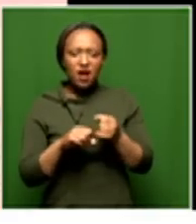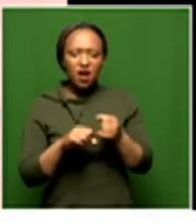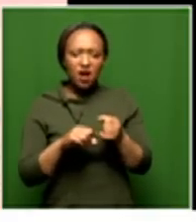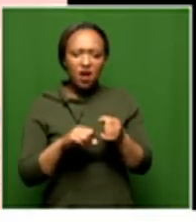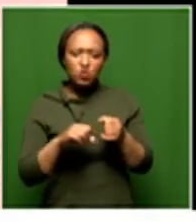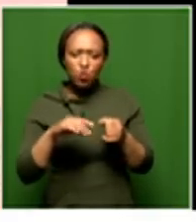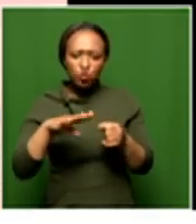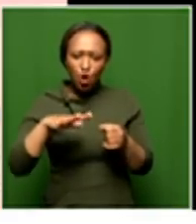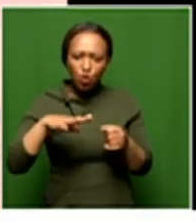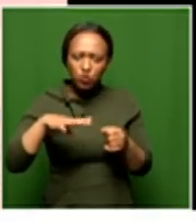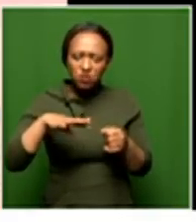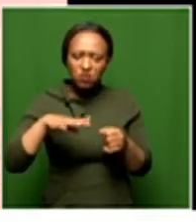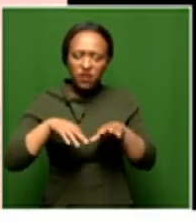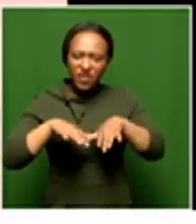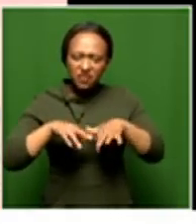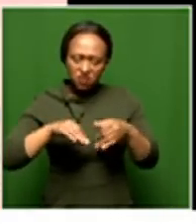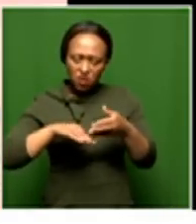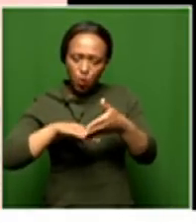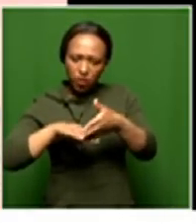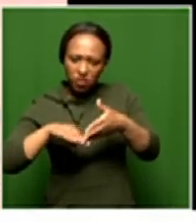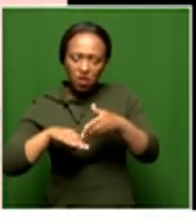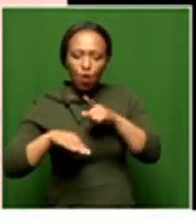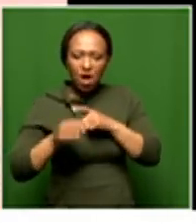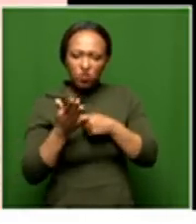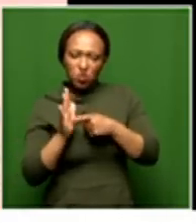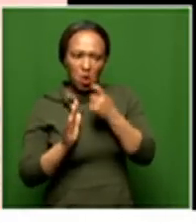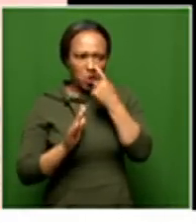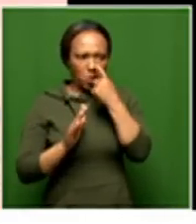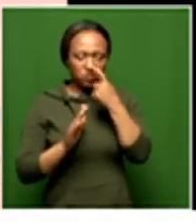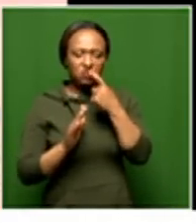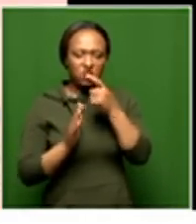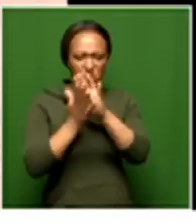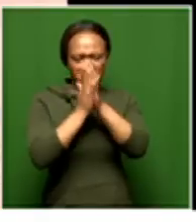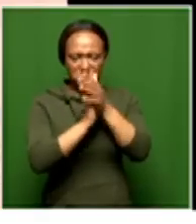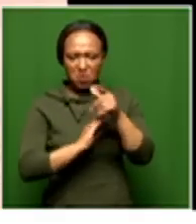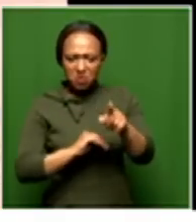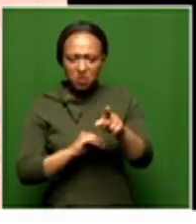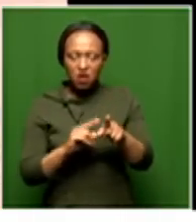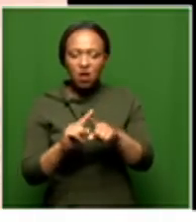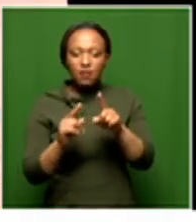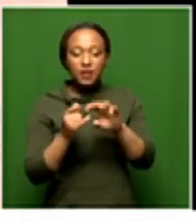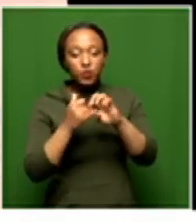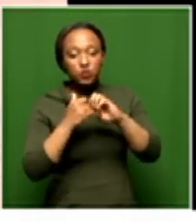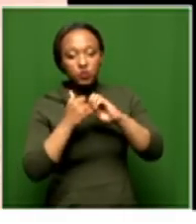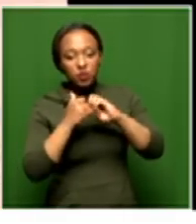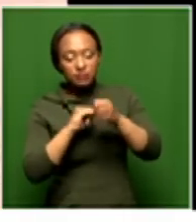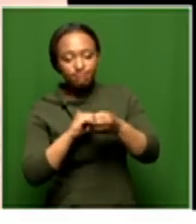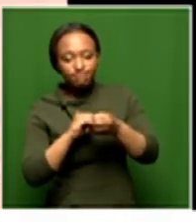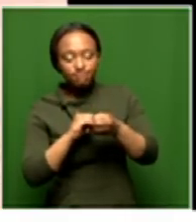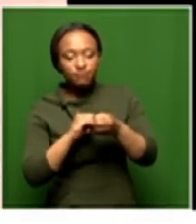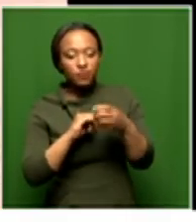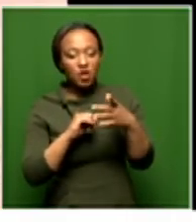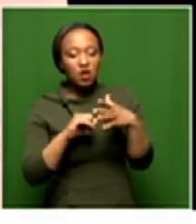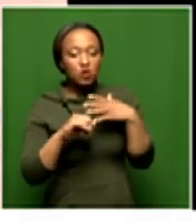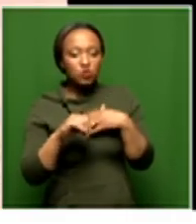nose as a human being, because immediately you have done that, you have to attend to what you have